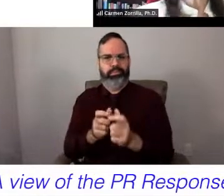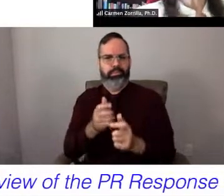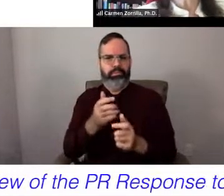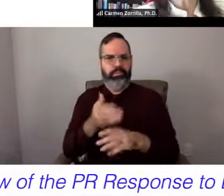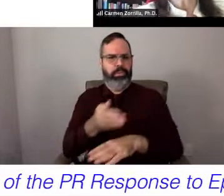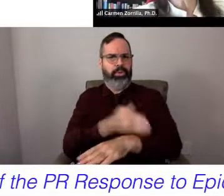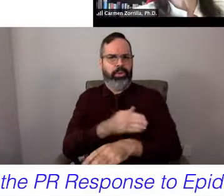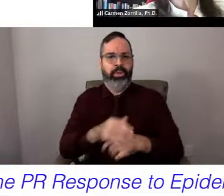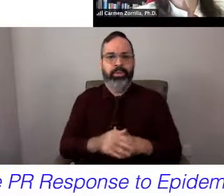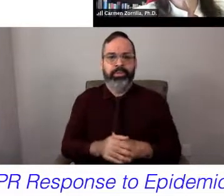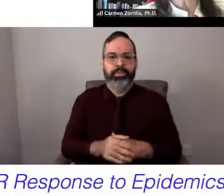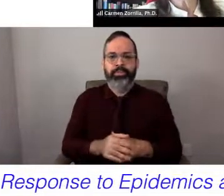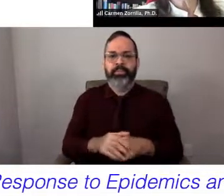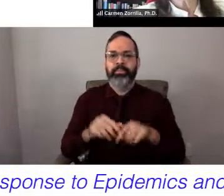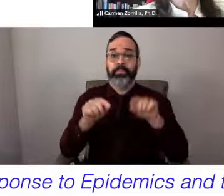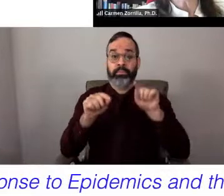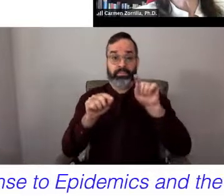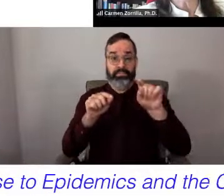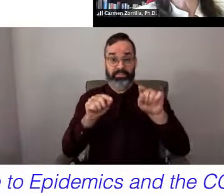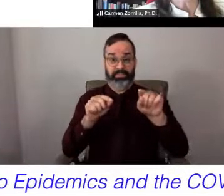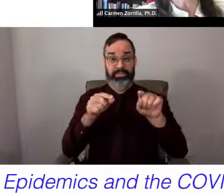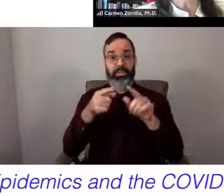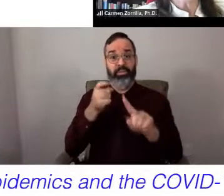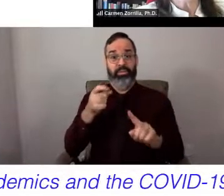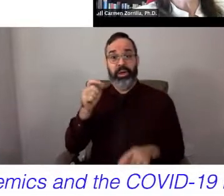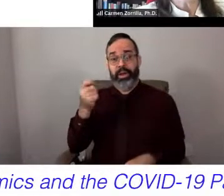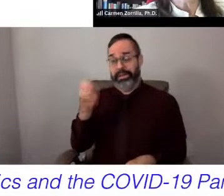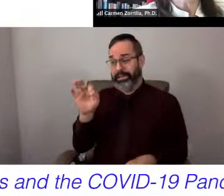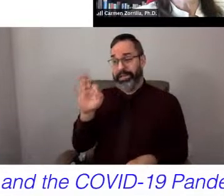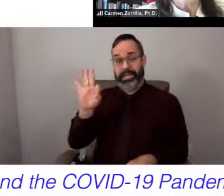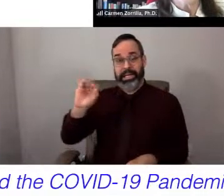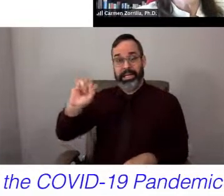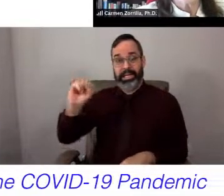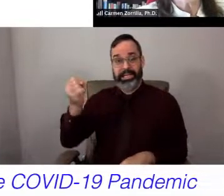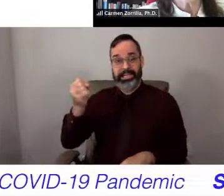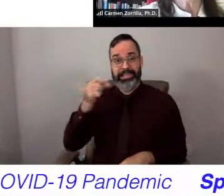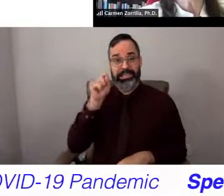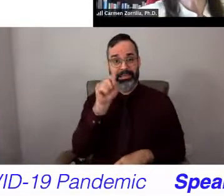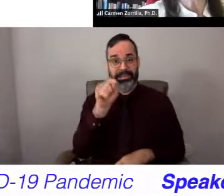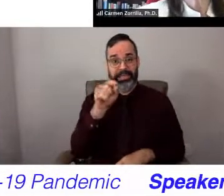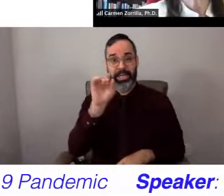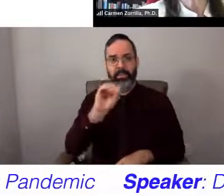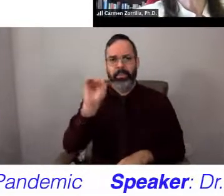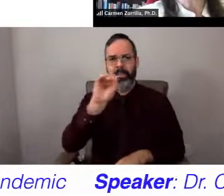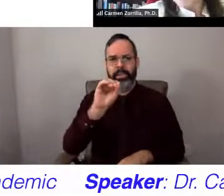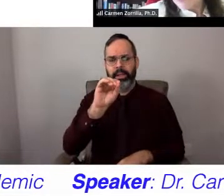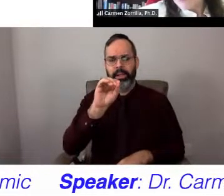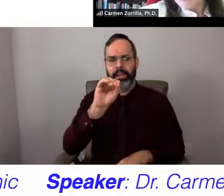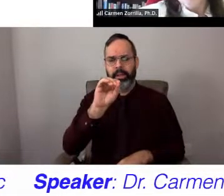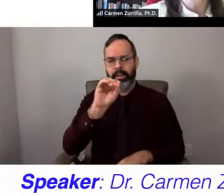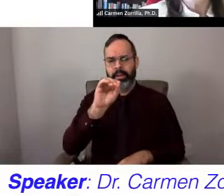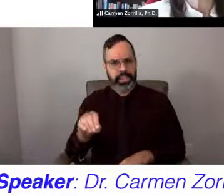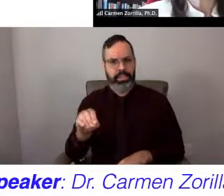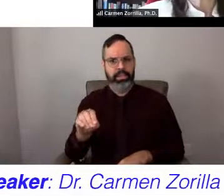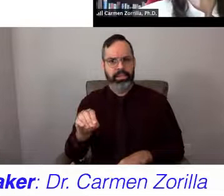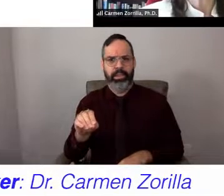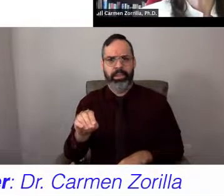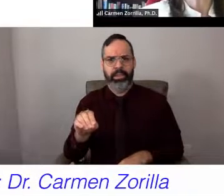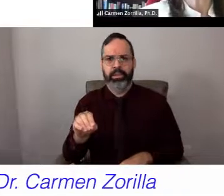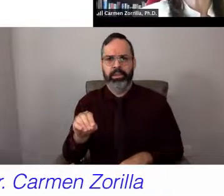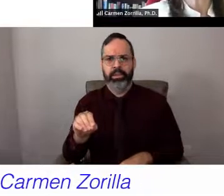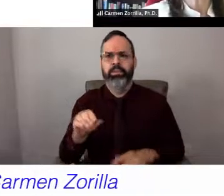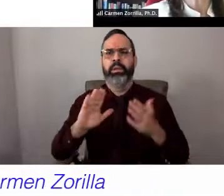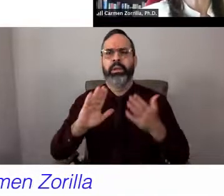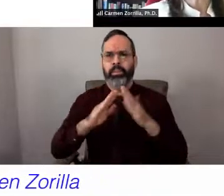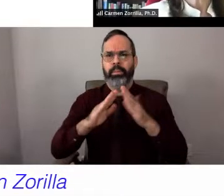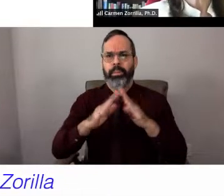a graph that from the 90s, the percentage of infants that were born positive from women living with